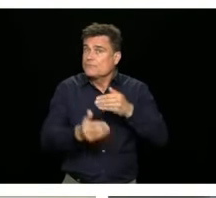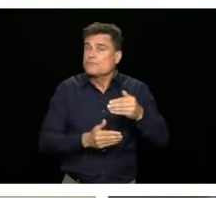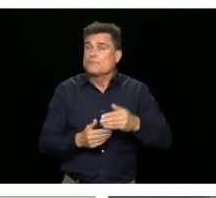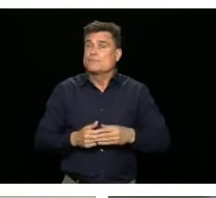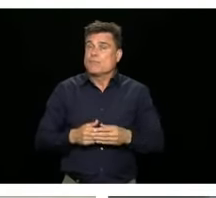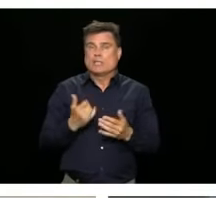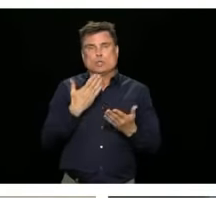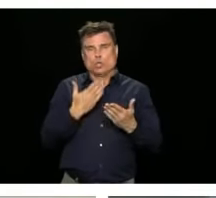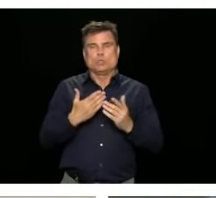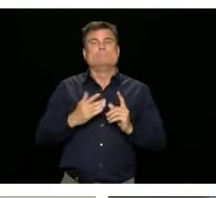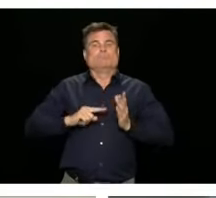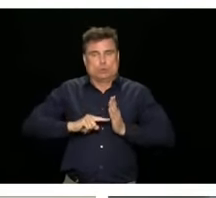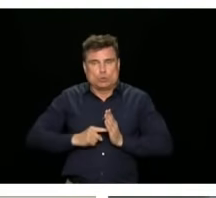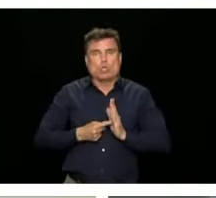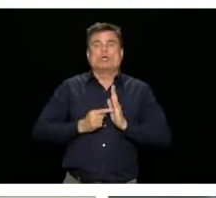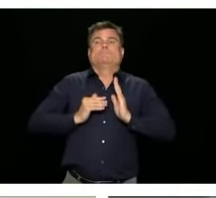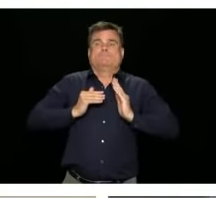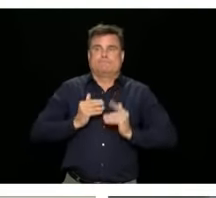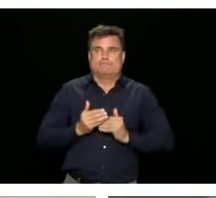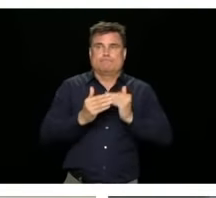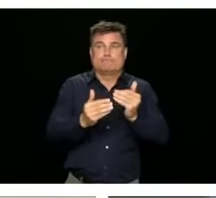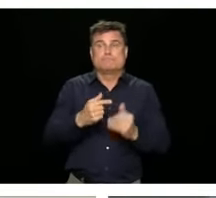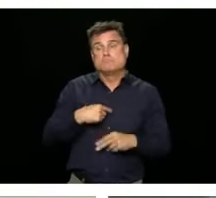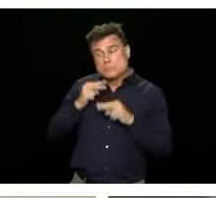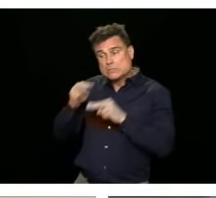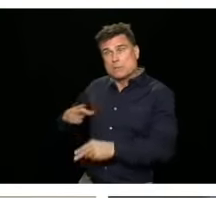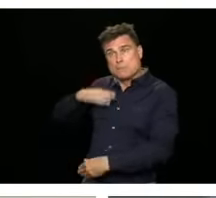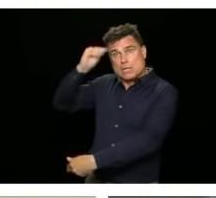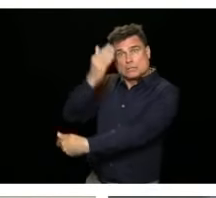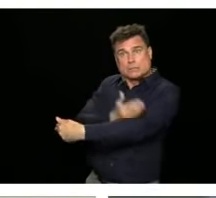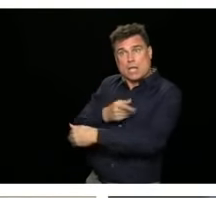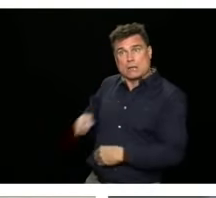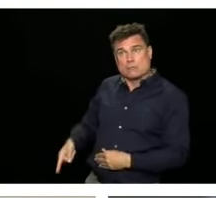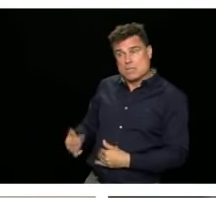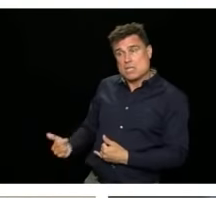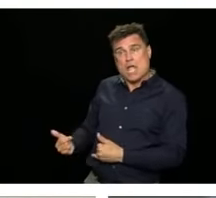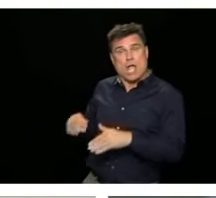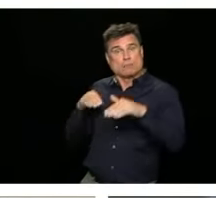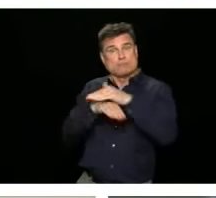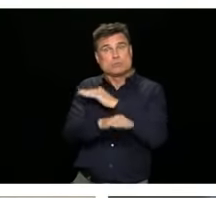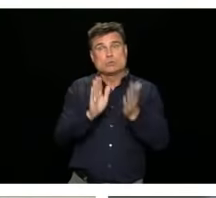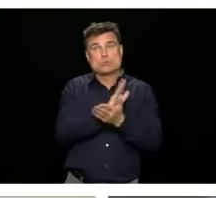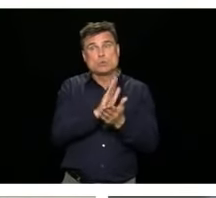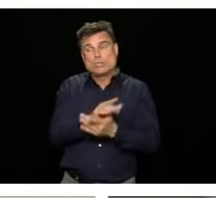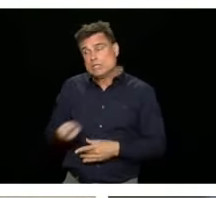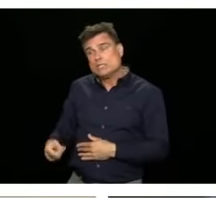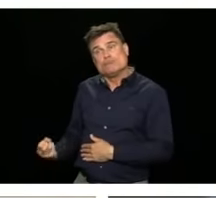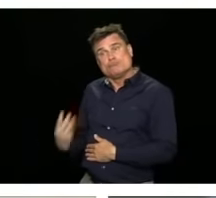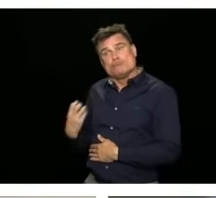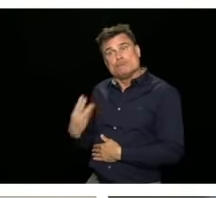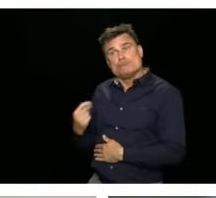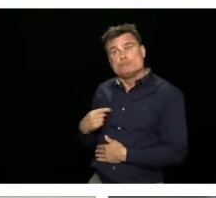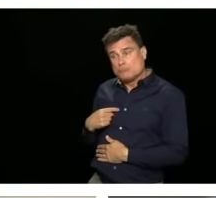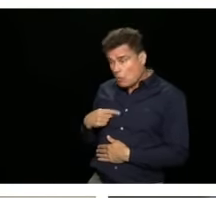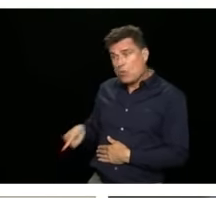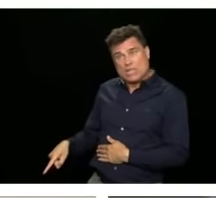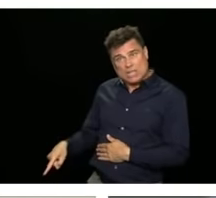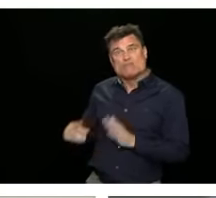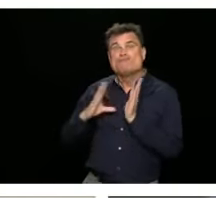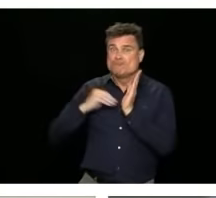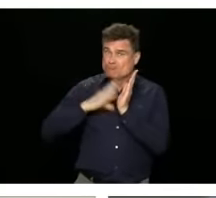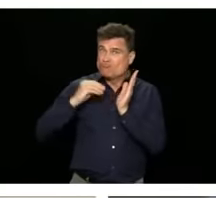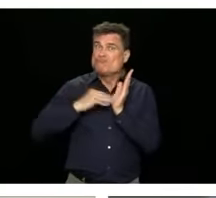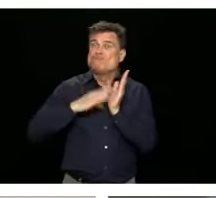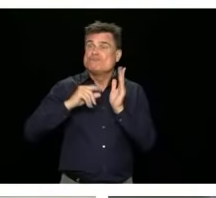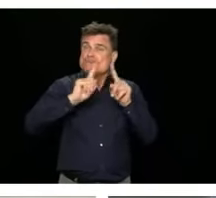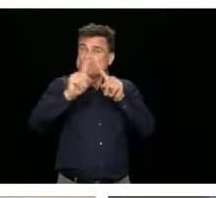First Nations, Indigenous communities that I did not learn until I was 21, 22 years old. And that's embarrassing for me to say, but it's the truth.